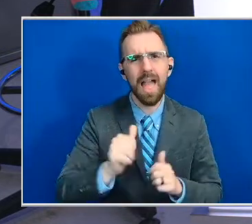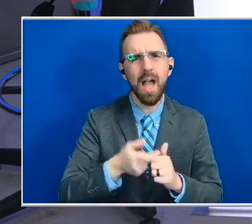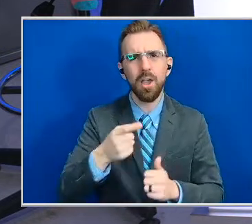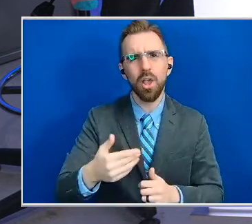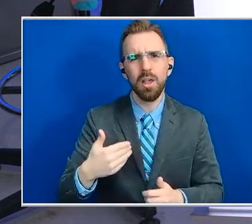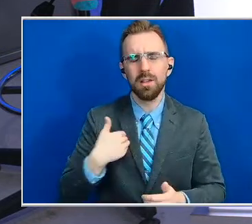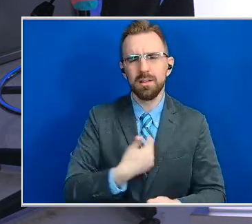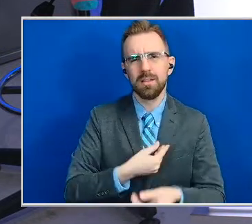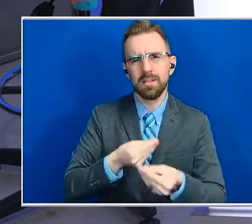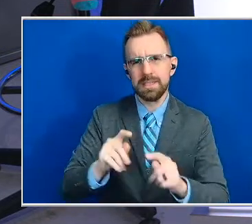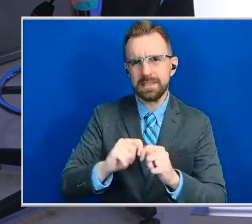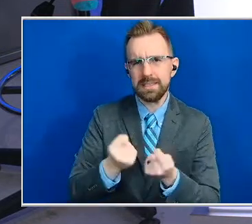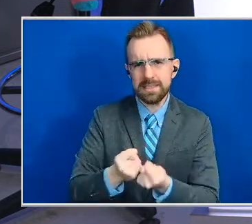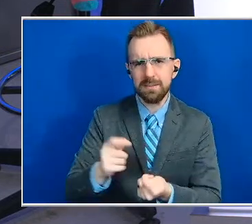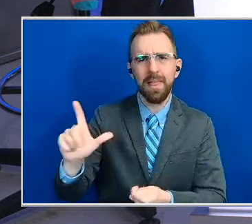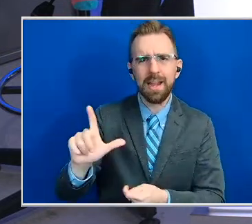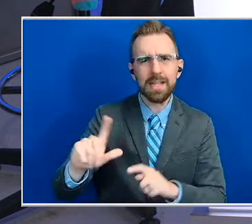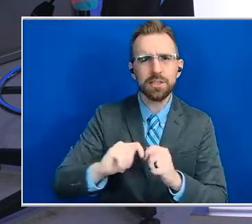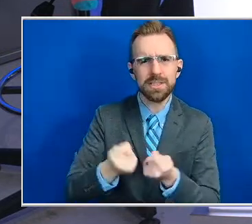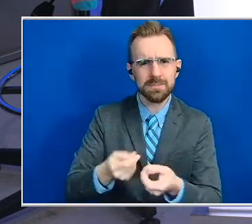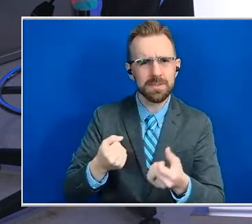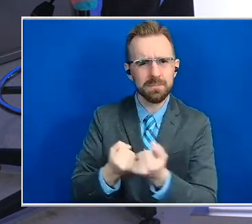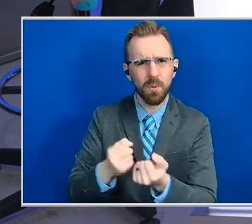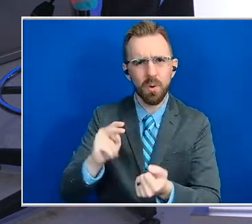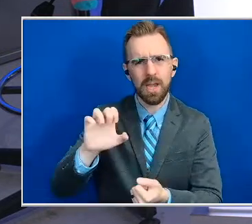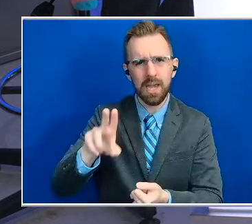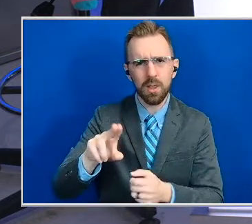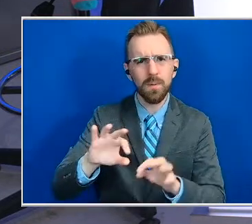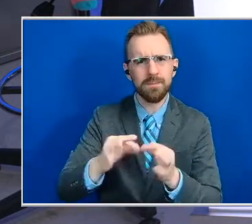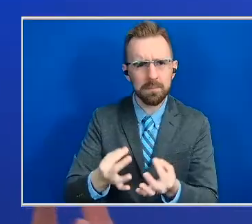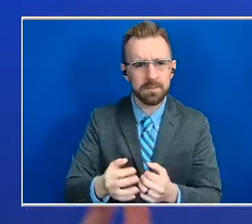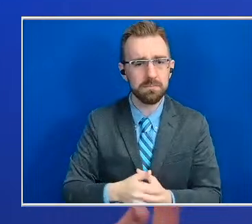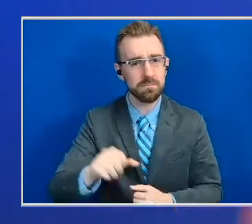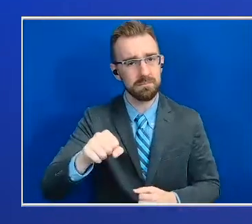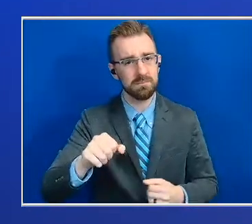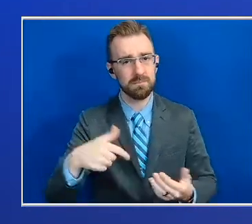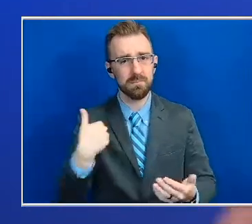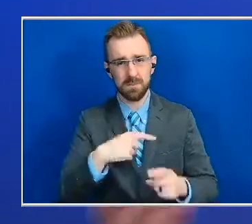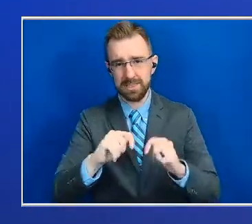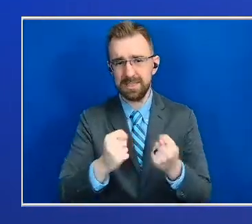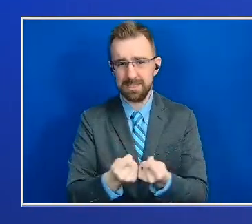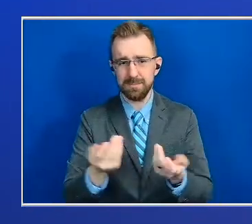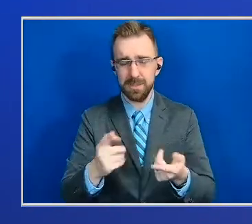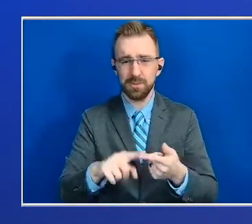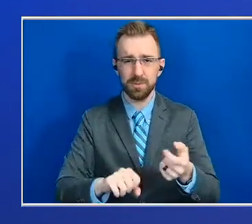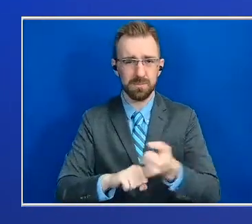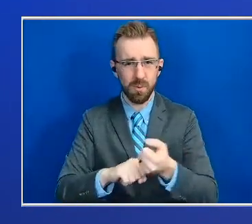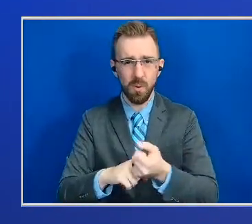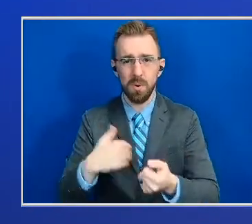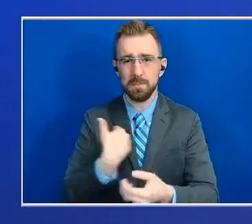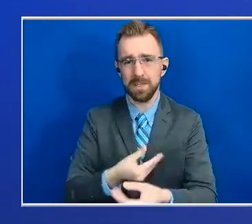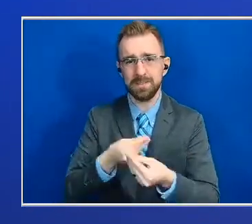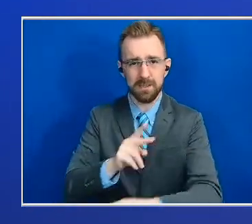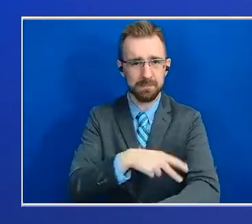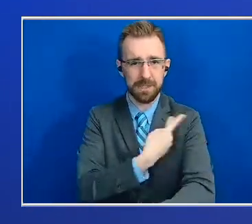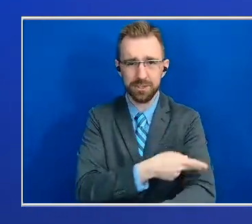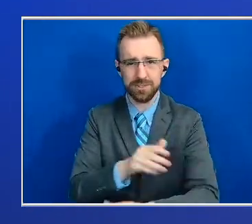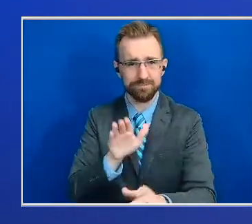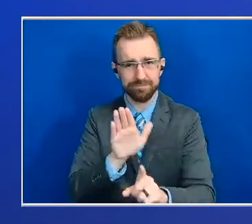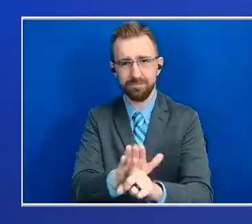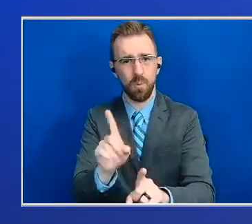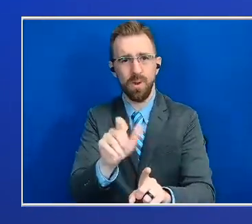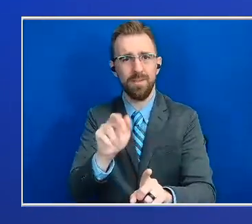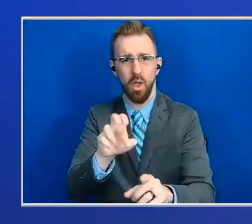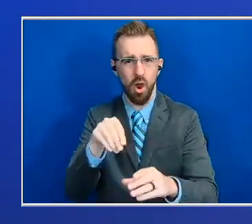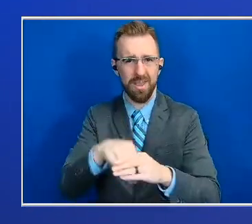NICU families? Yeah, so our lactation team is really here to support breastfeeding patients wherever they are through the whole health system. But a good